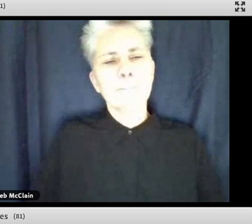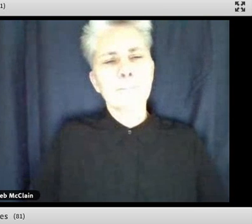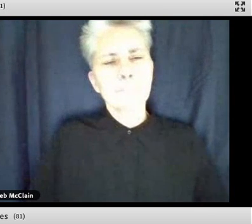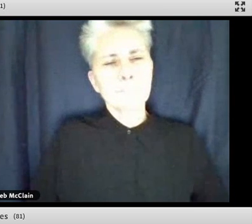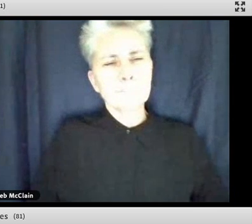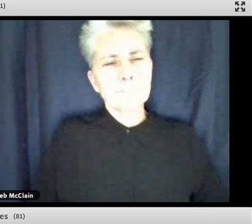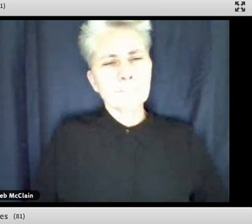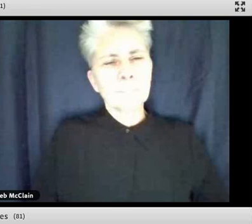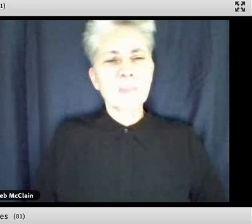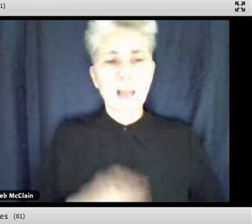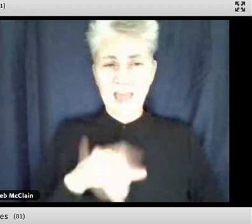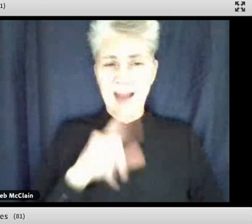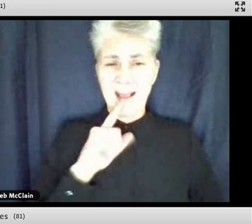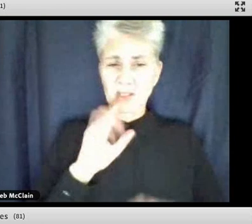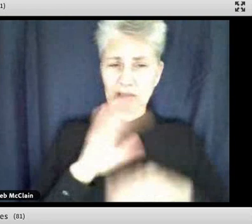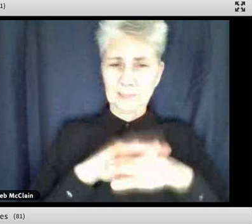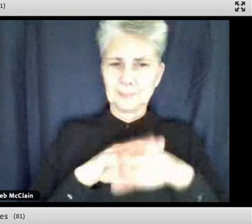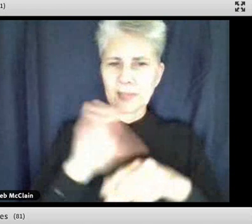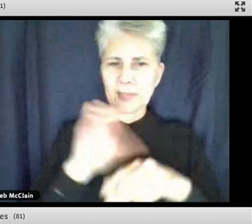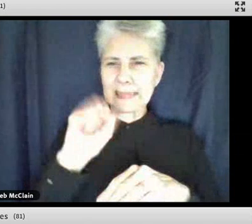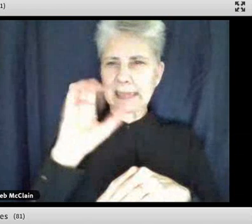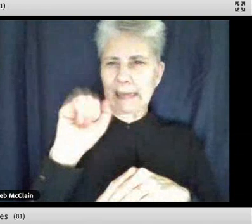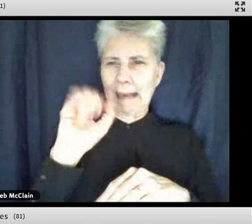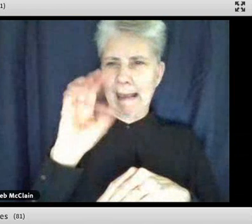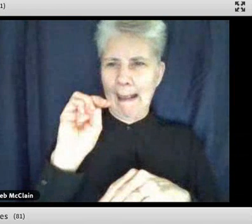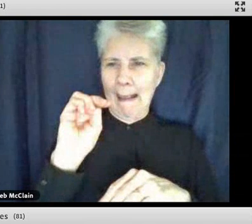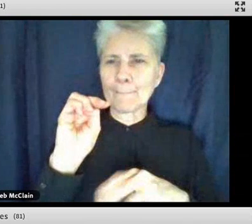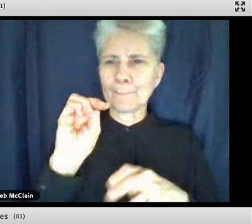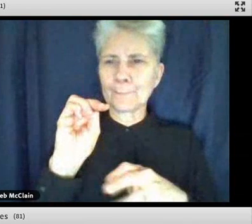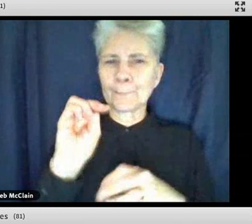So it'll tell you, this will